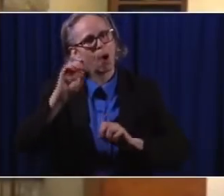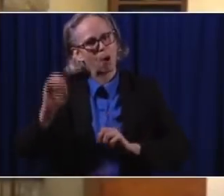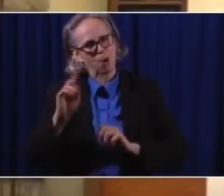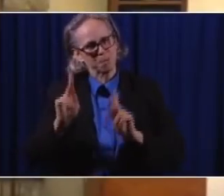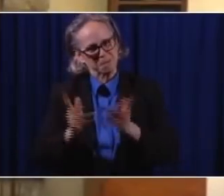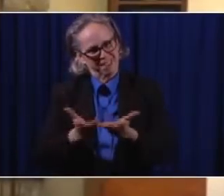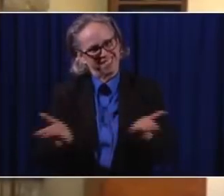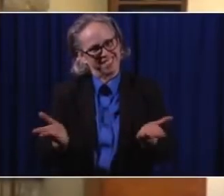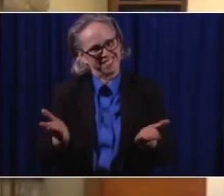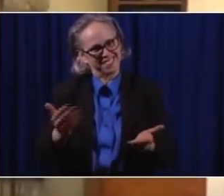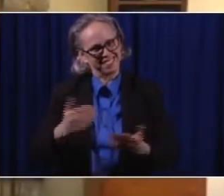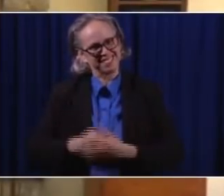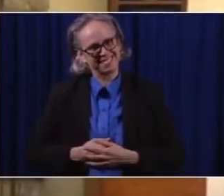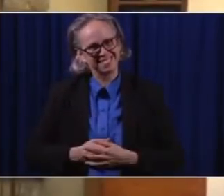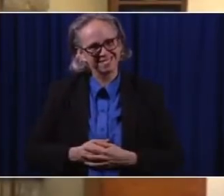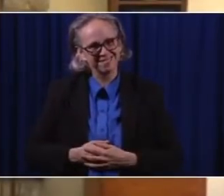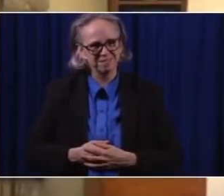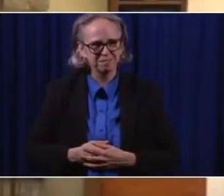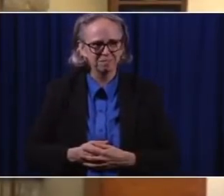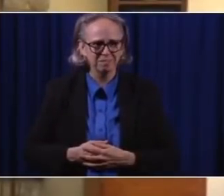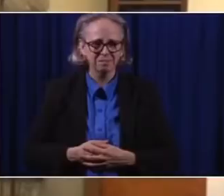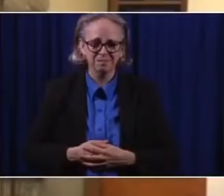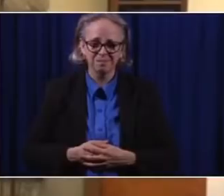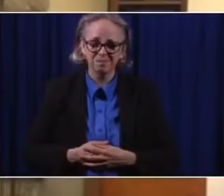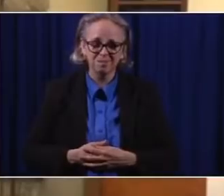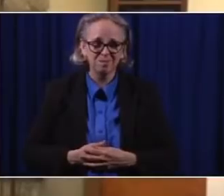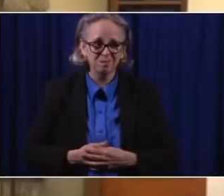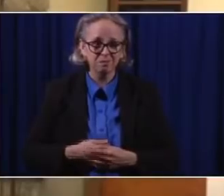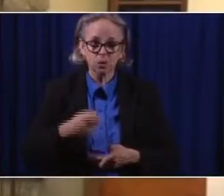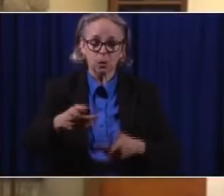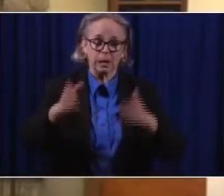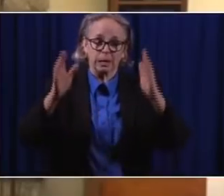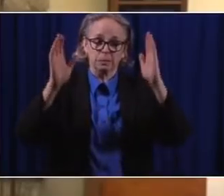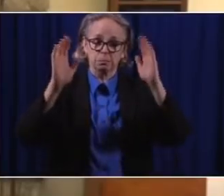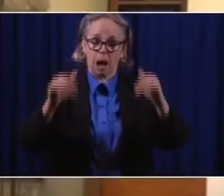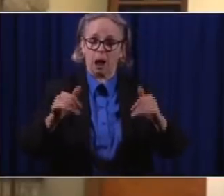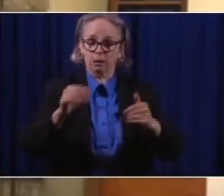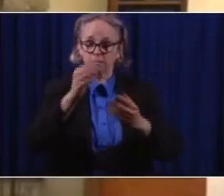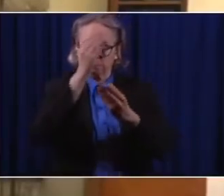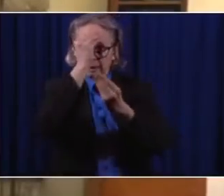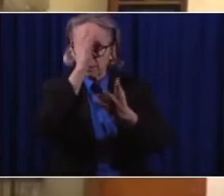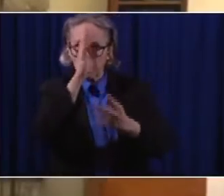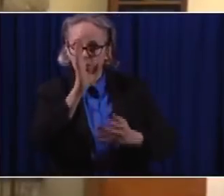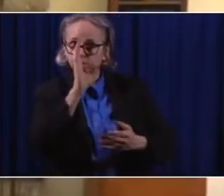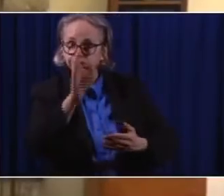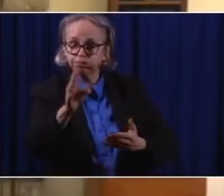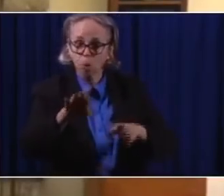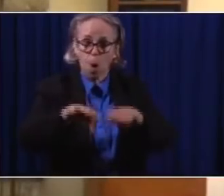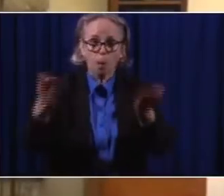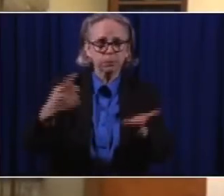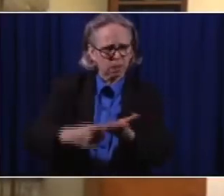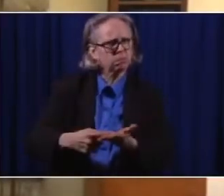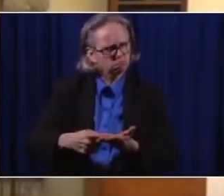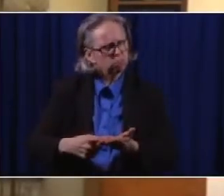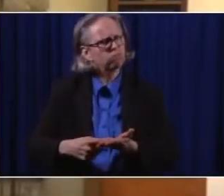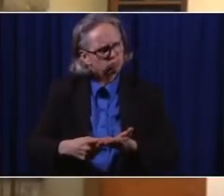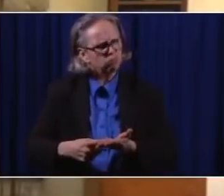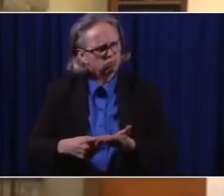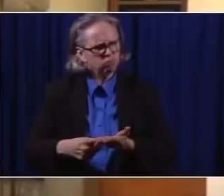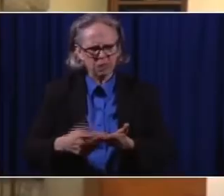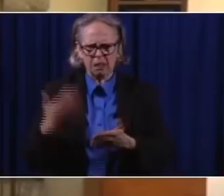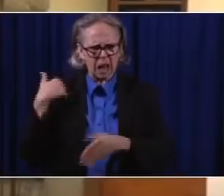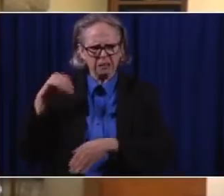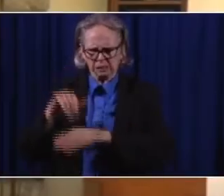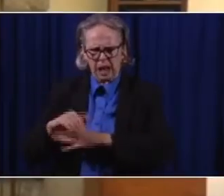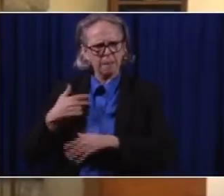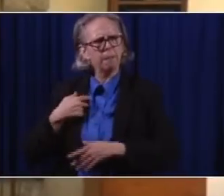a frank discussion. We try to have that frank discussion. last night. We're carrying on those discussions as we talk